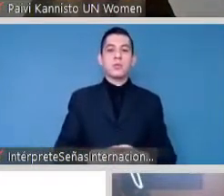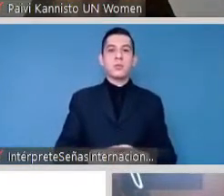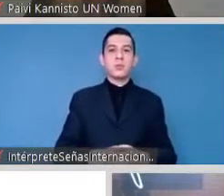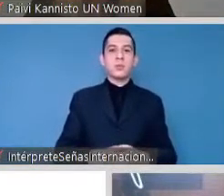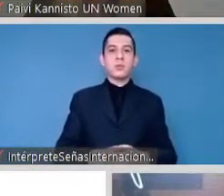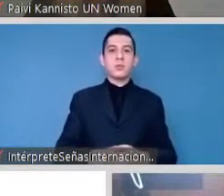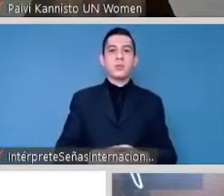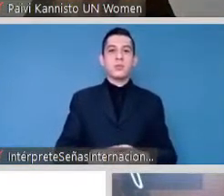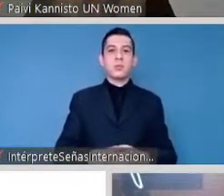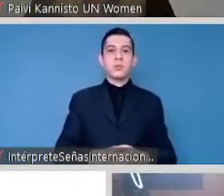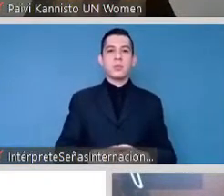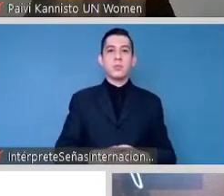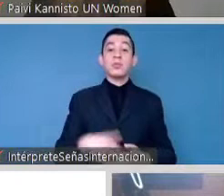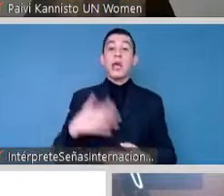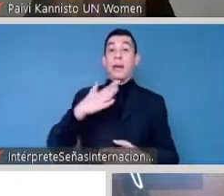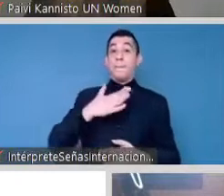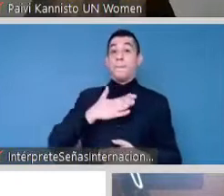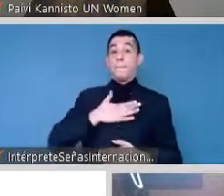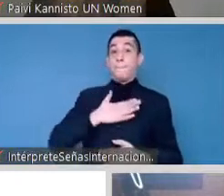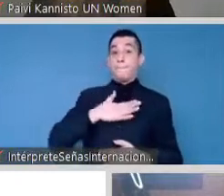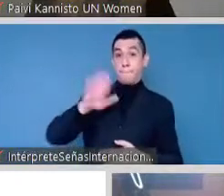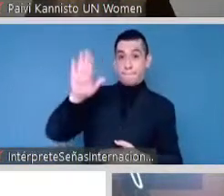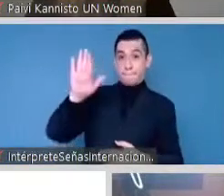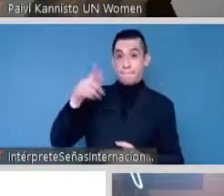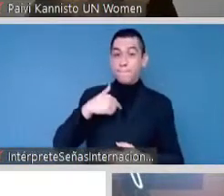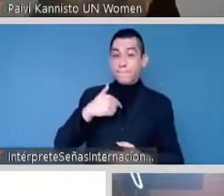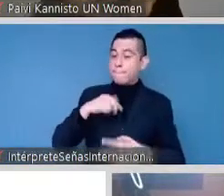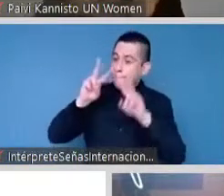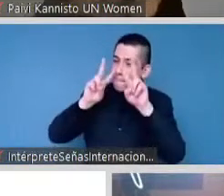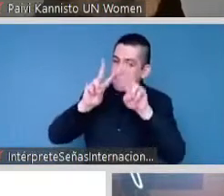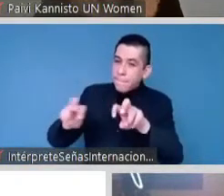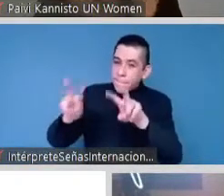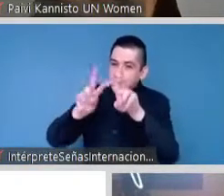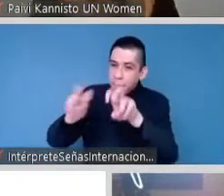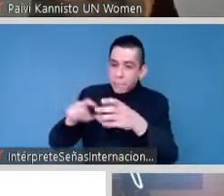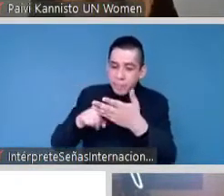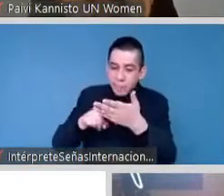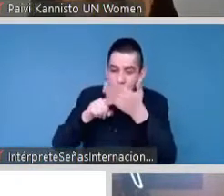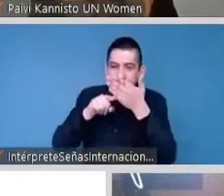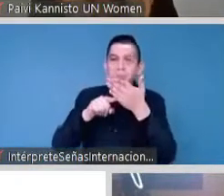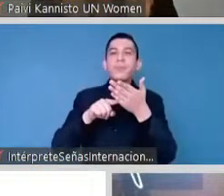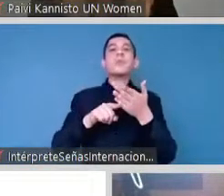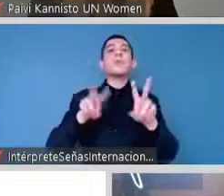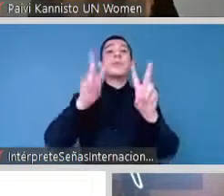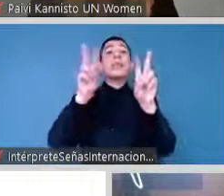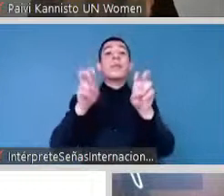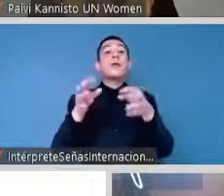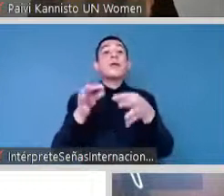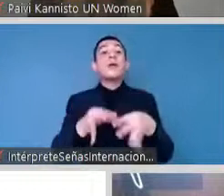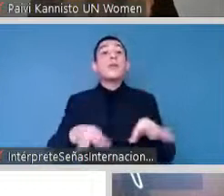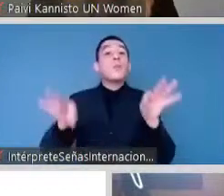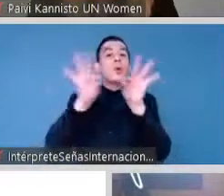for the peace to sustain itself. Because if you go through a truth